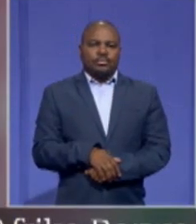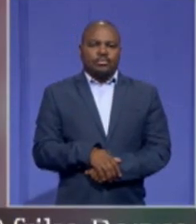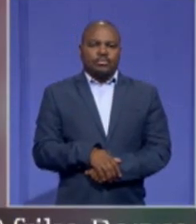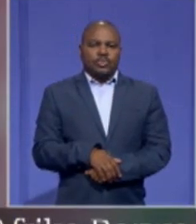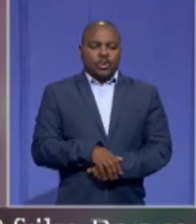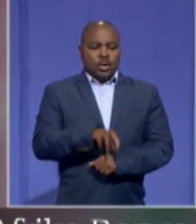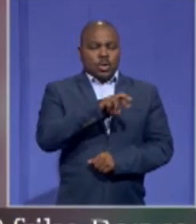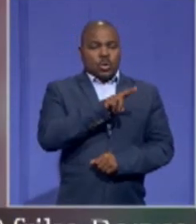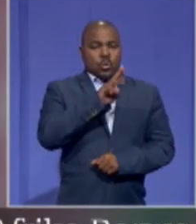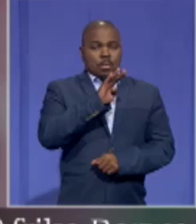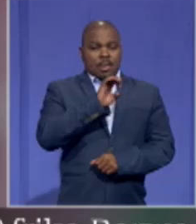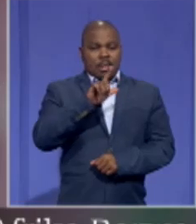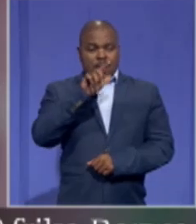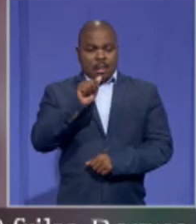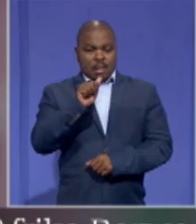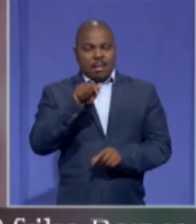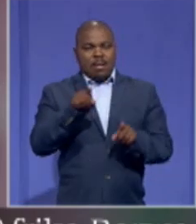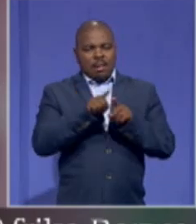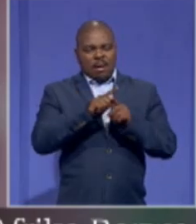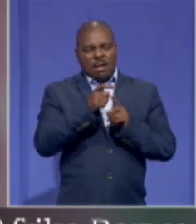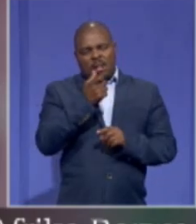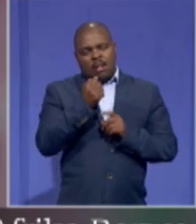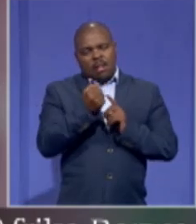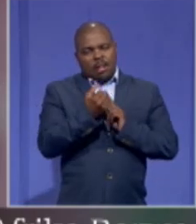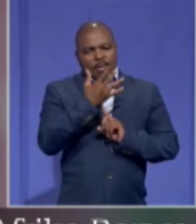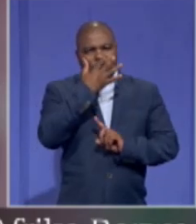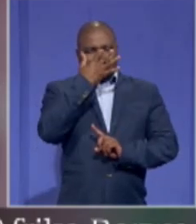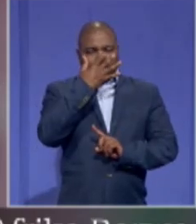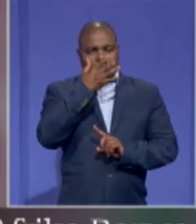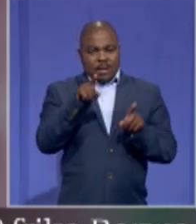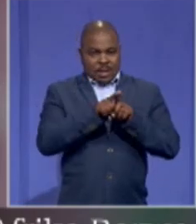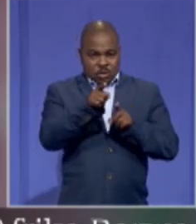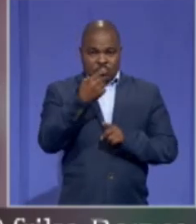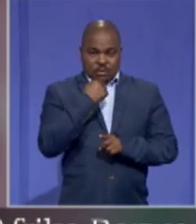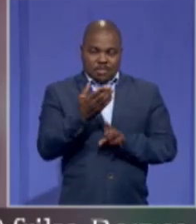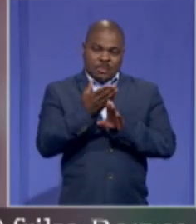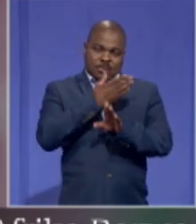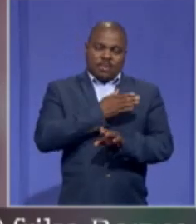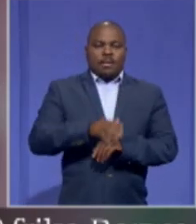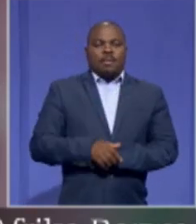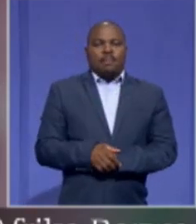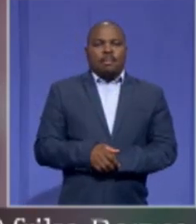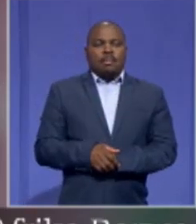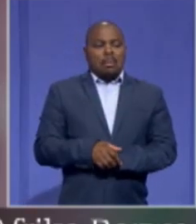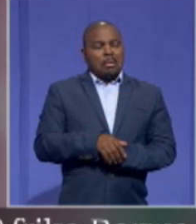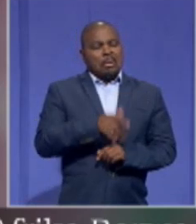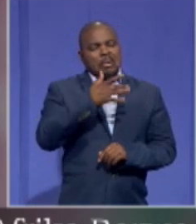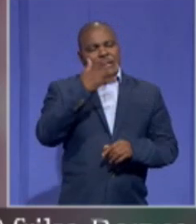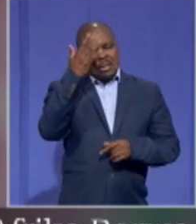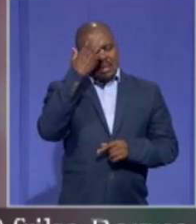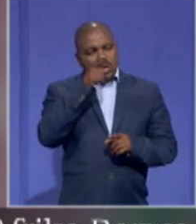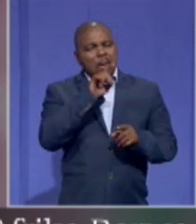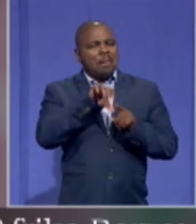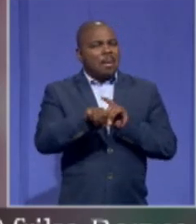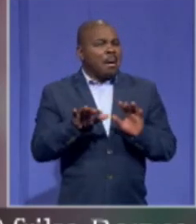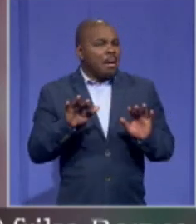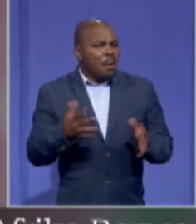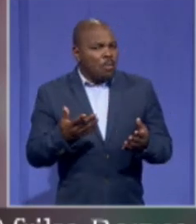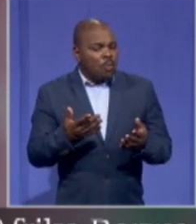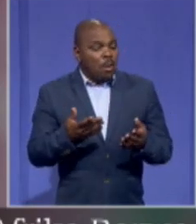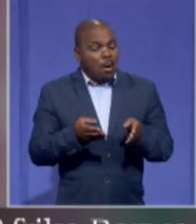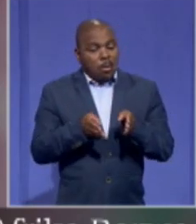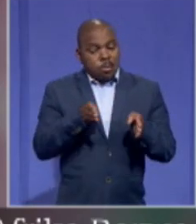Rubella is a mild infection, as you've explained, and it presents in